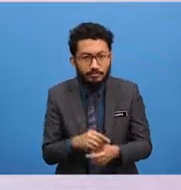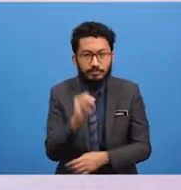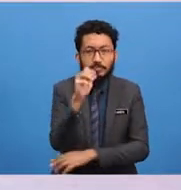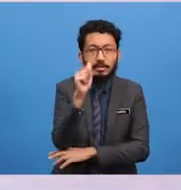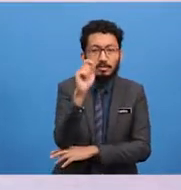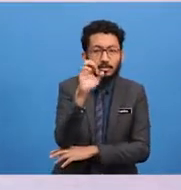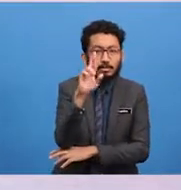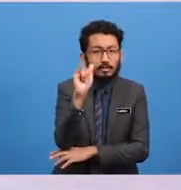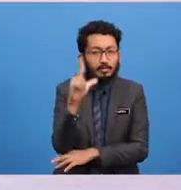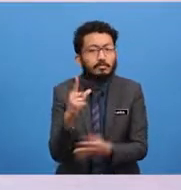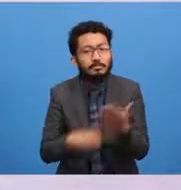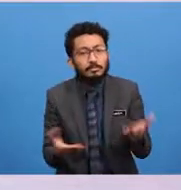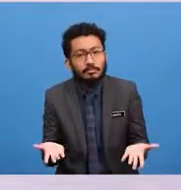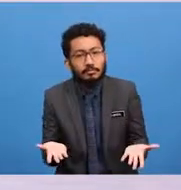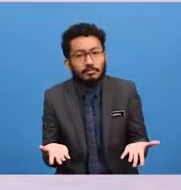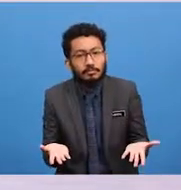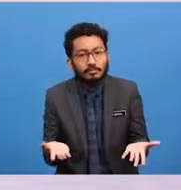sweater?